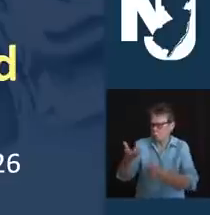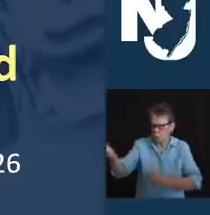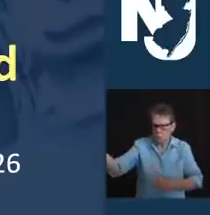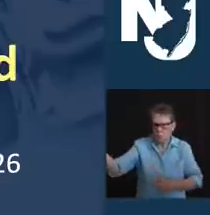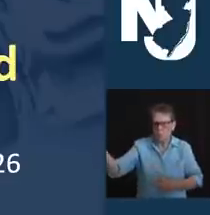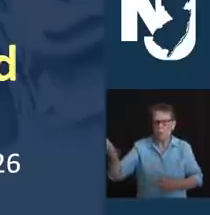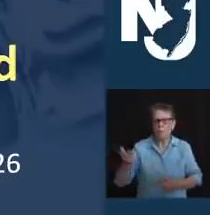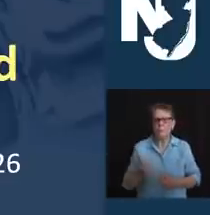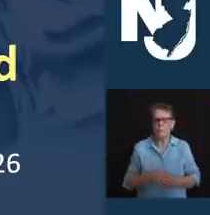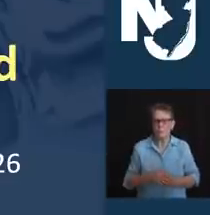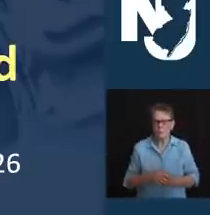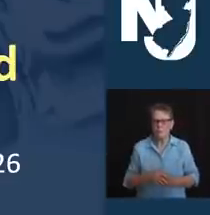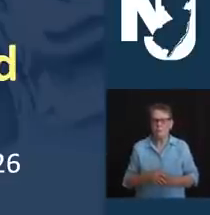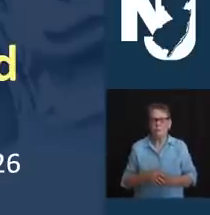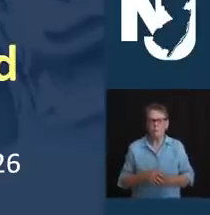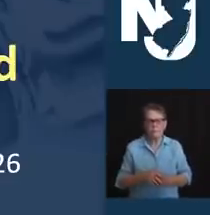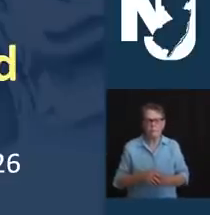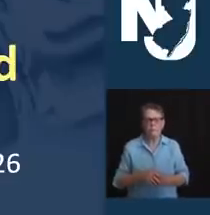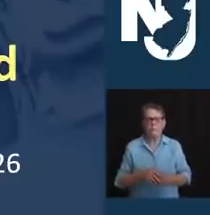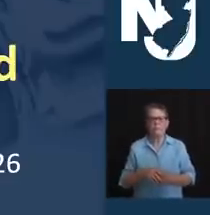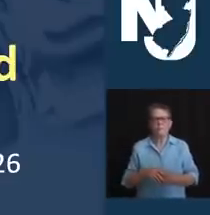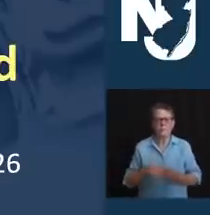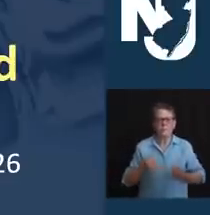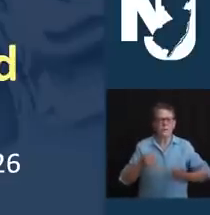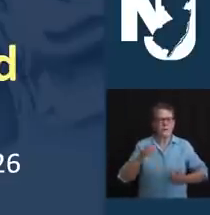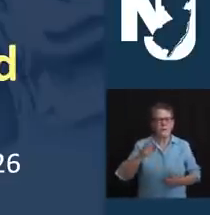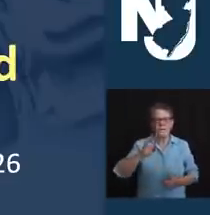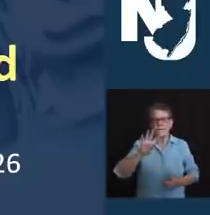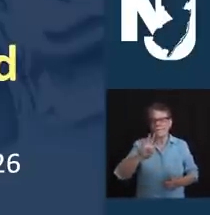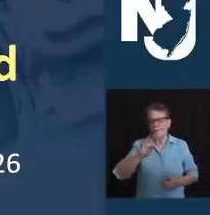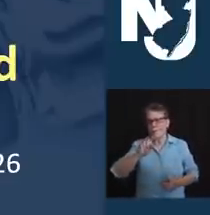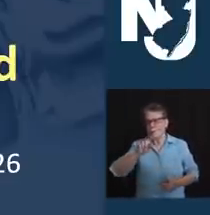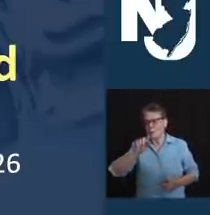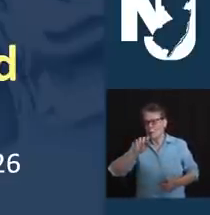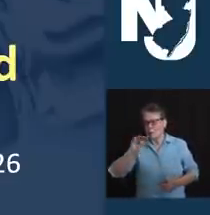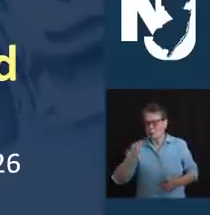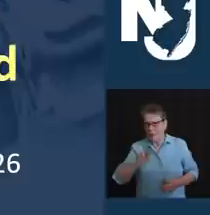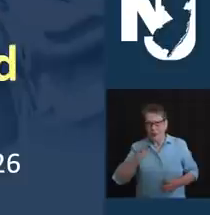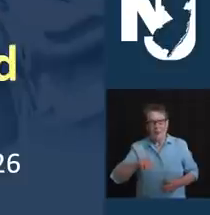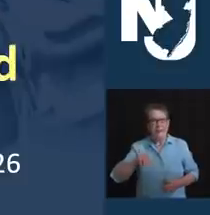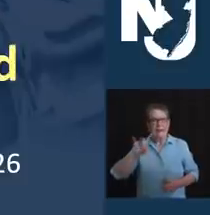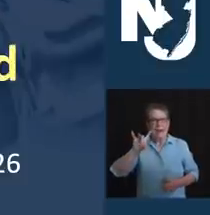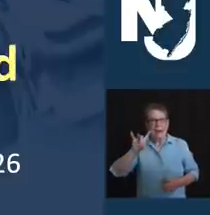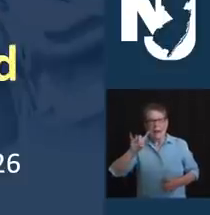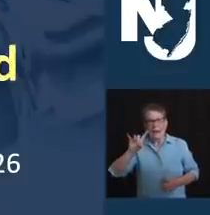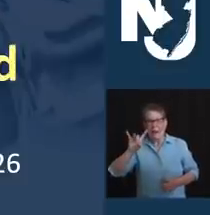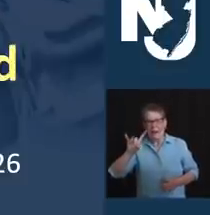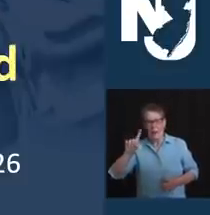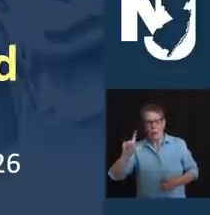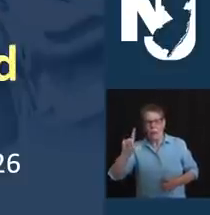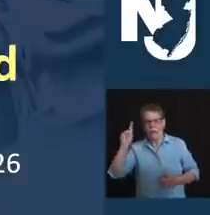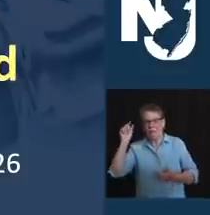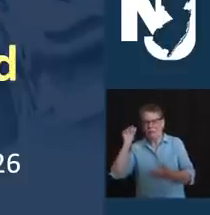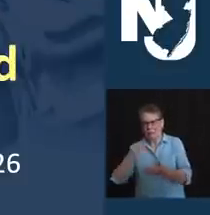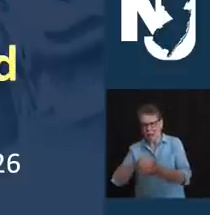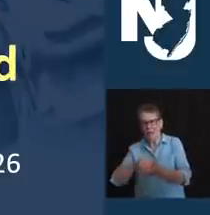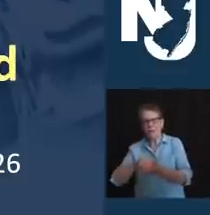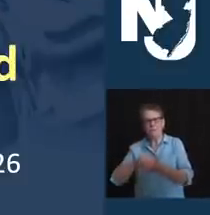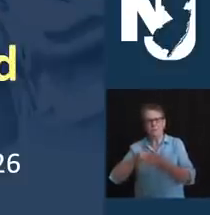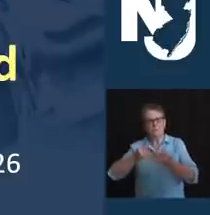4,081,059 includes the breakdown you could see between who's been vaccinated in state versus the now somewhat